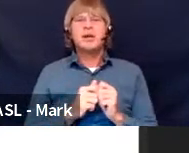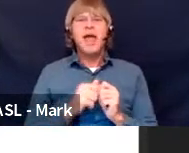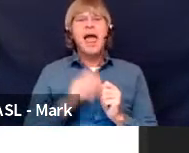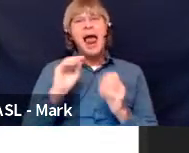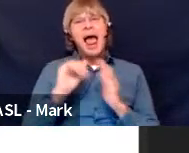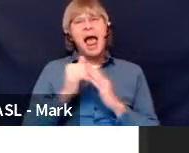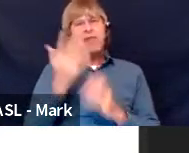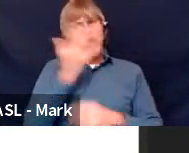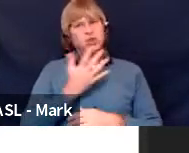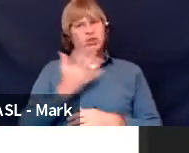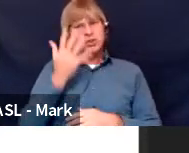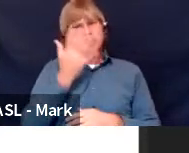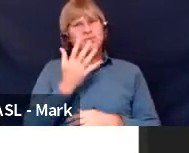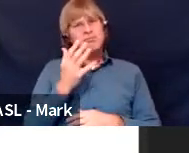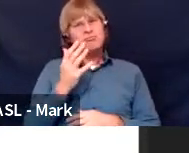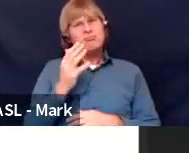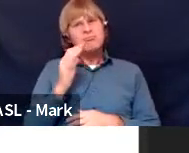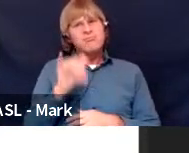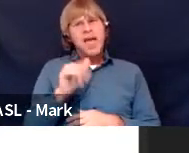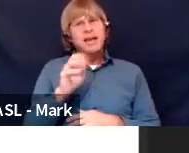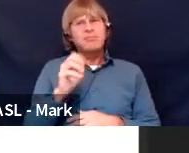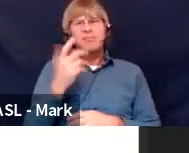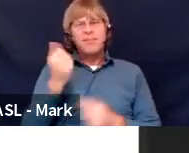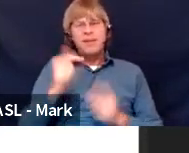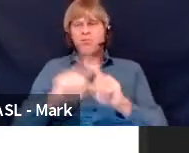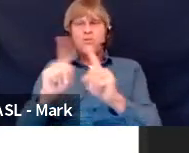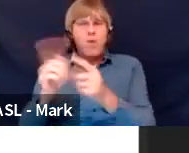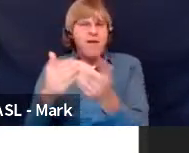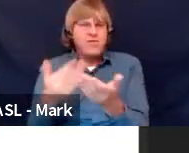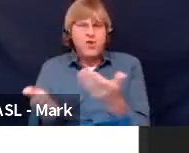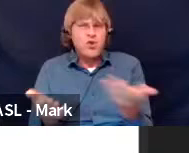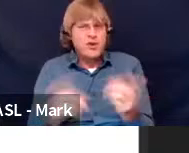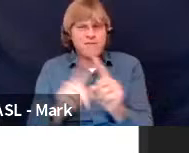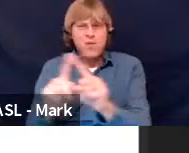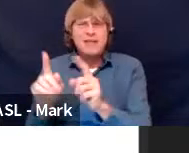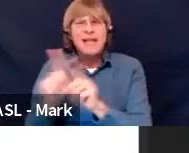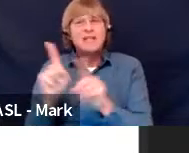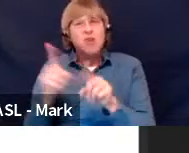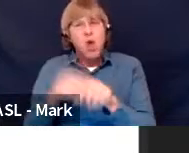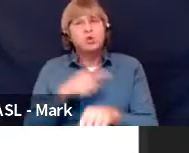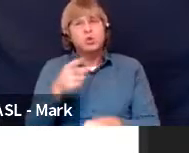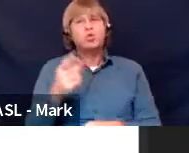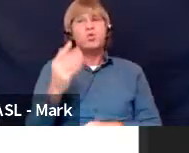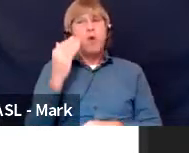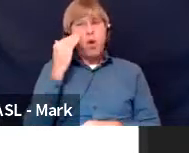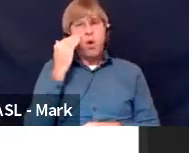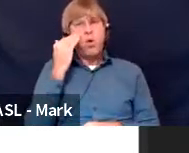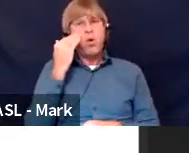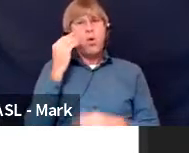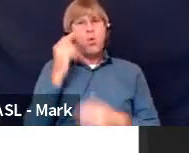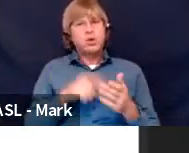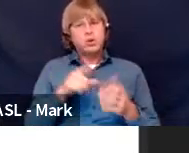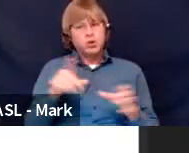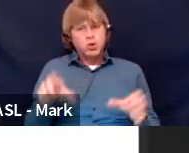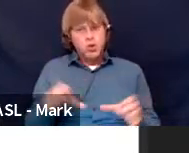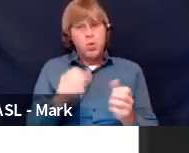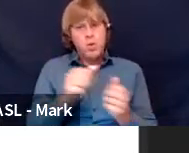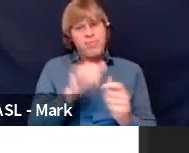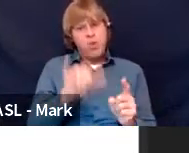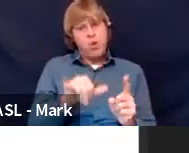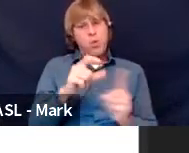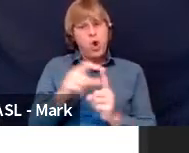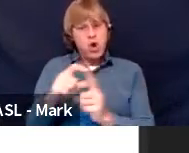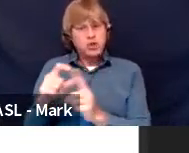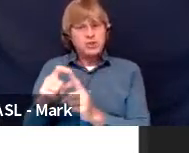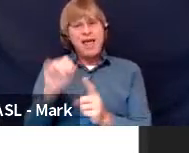how it looks, that can look any kind of way, as long as you know what you're doing with those